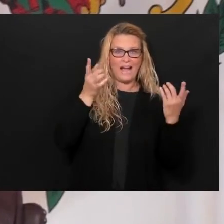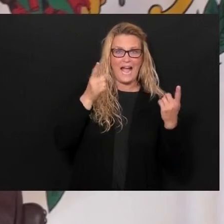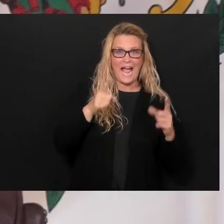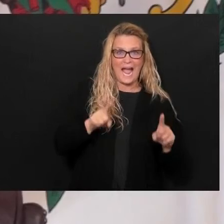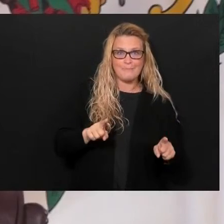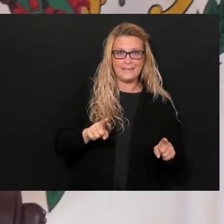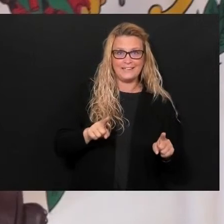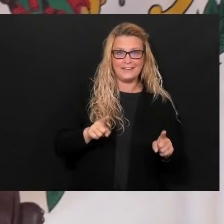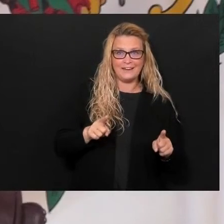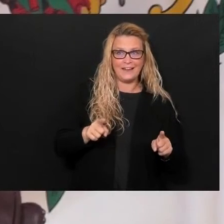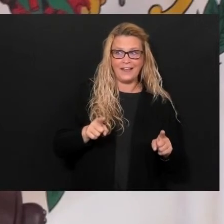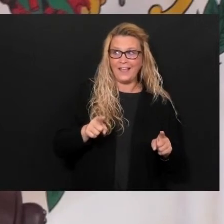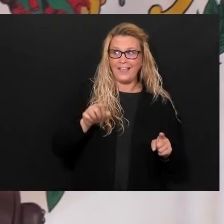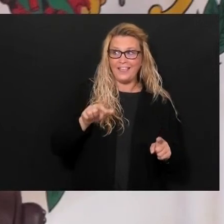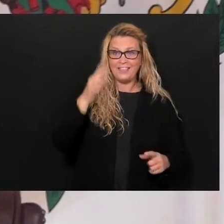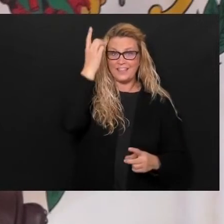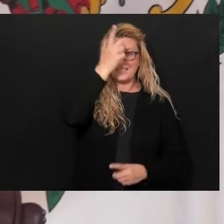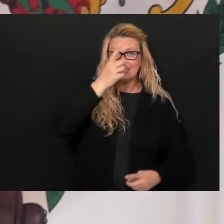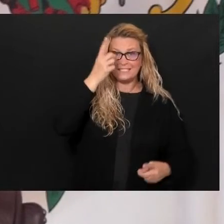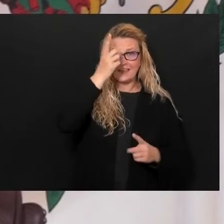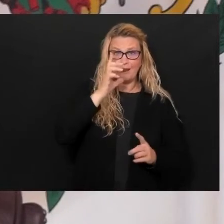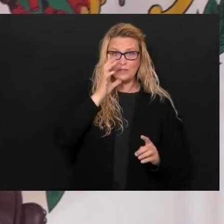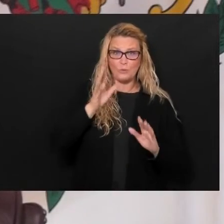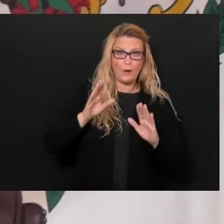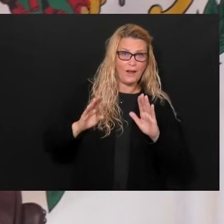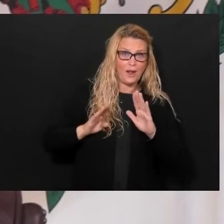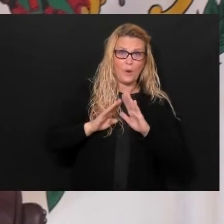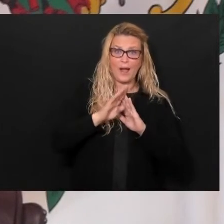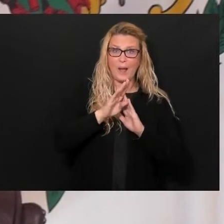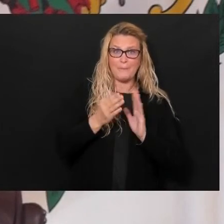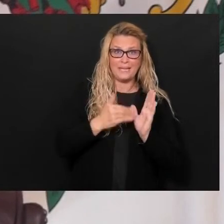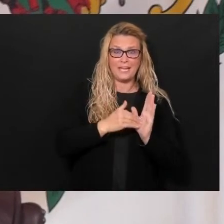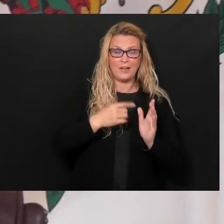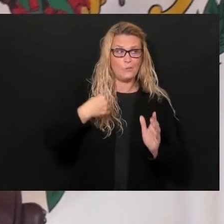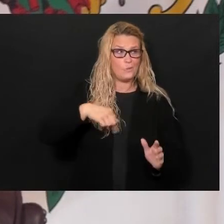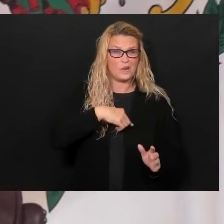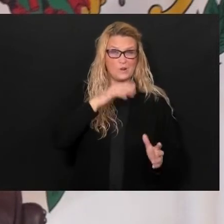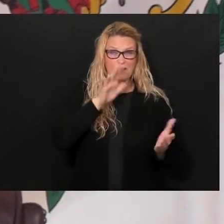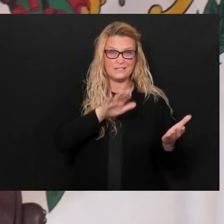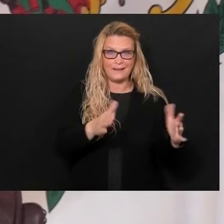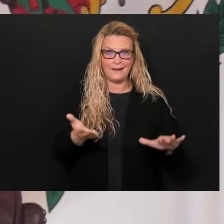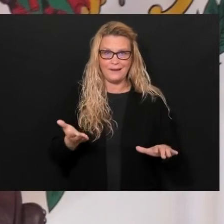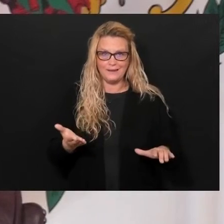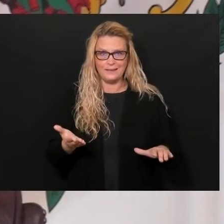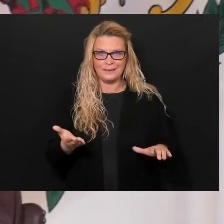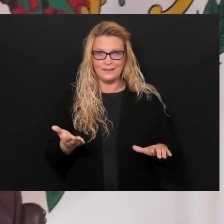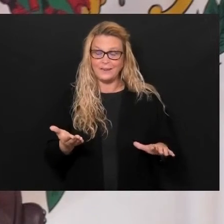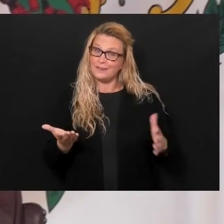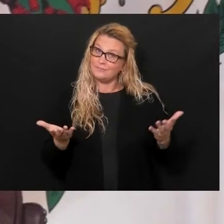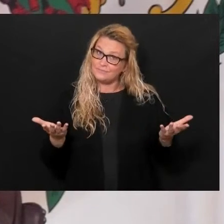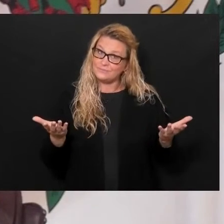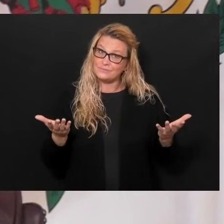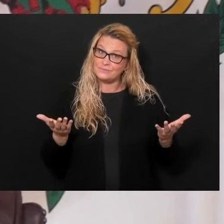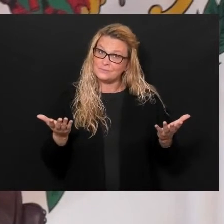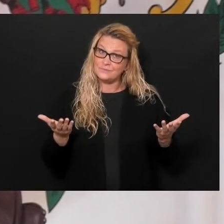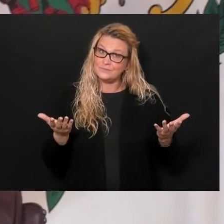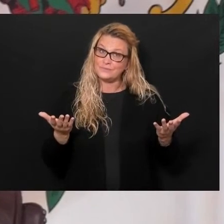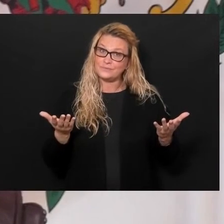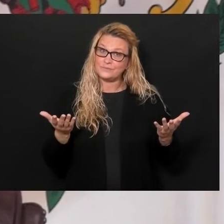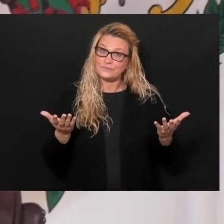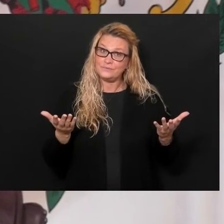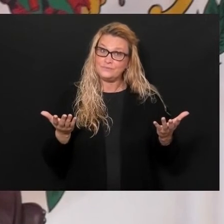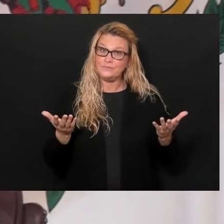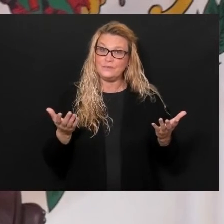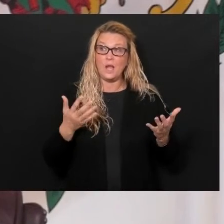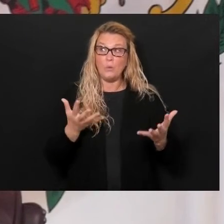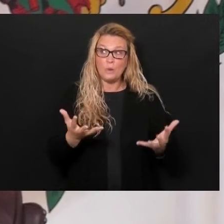Groundhog Day are? They're zero. We're going to die. And so if that be the case, let's try